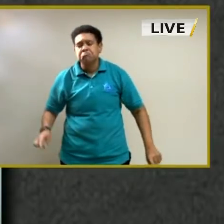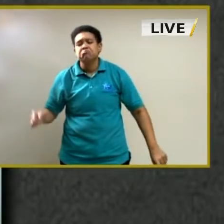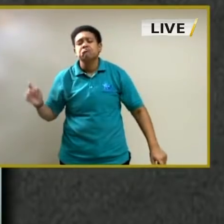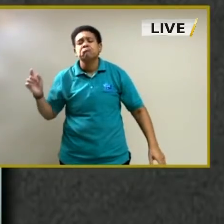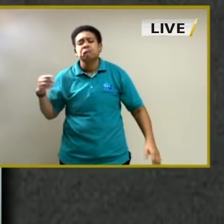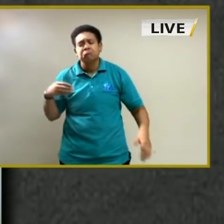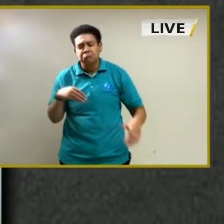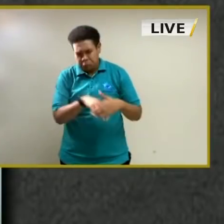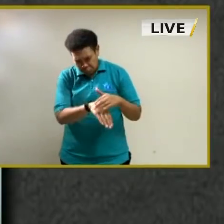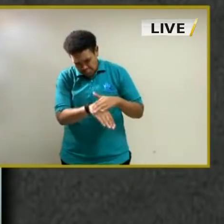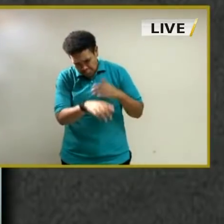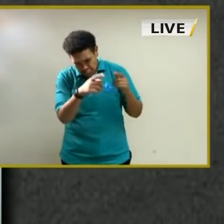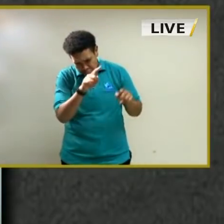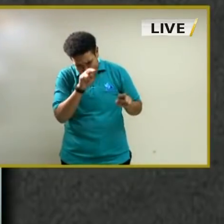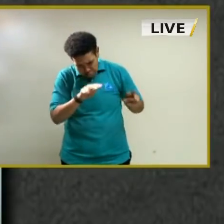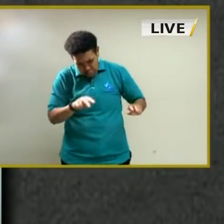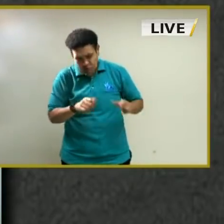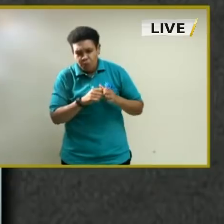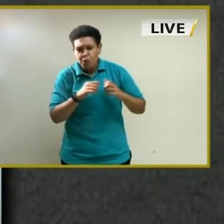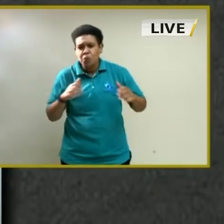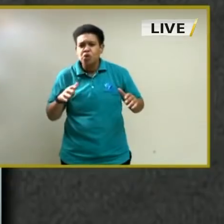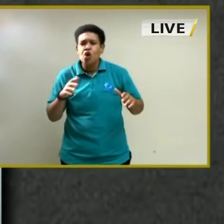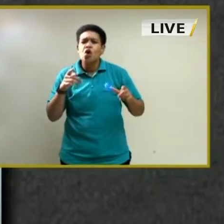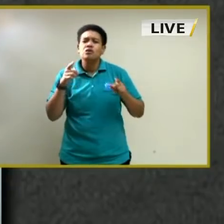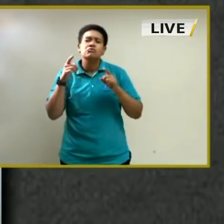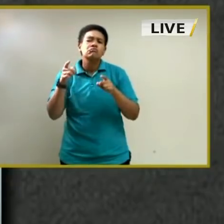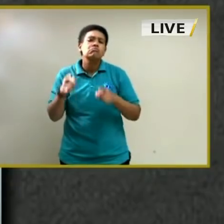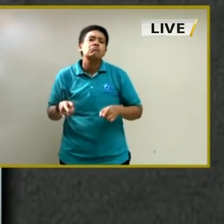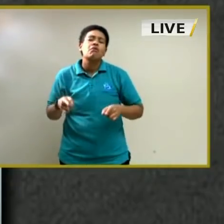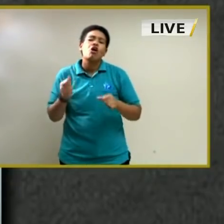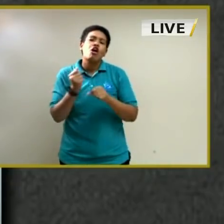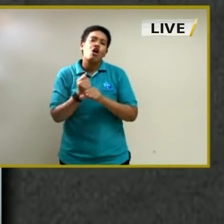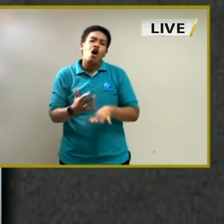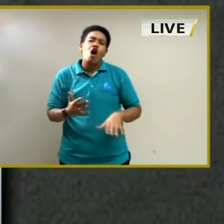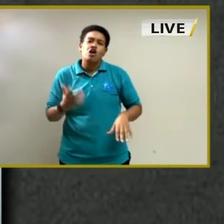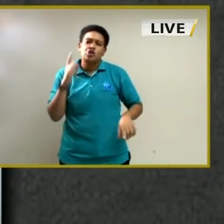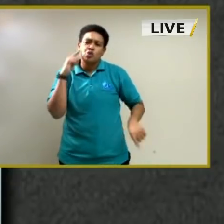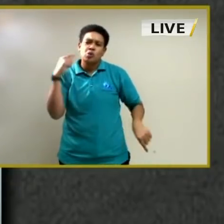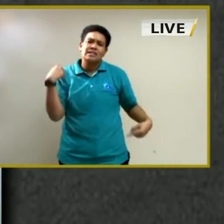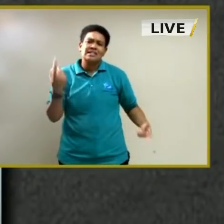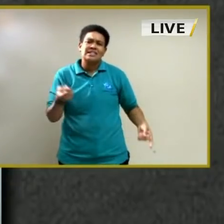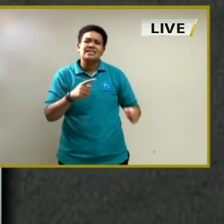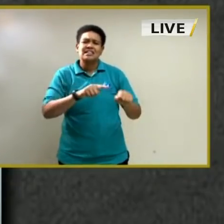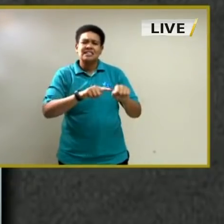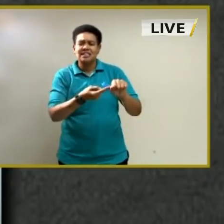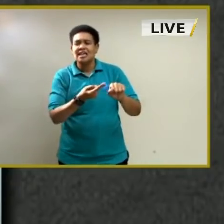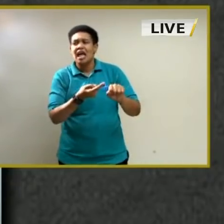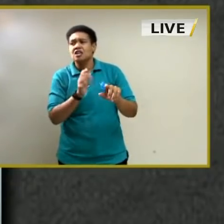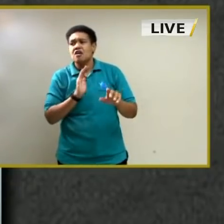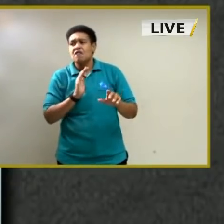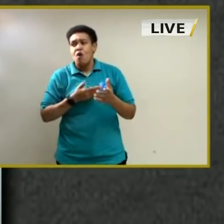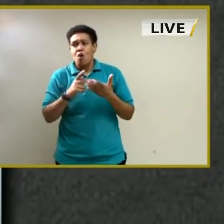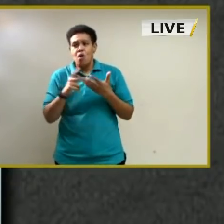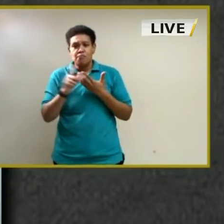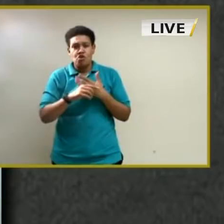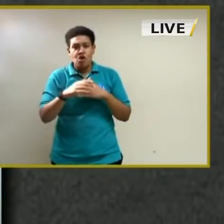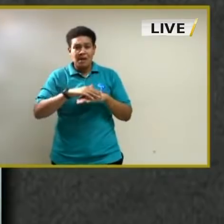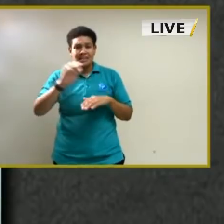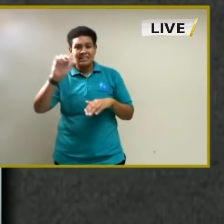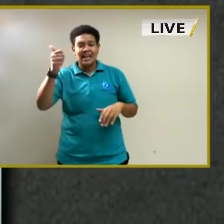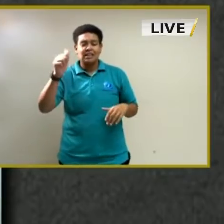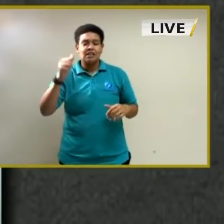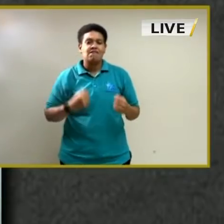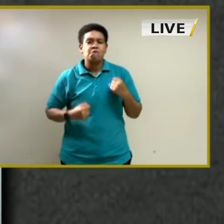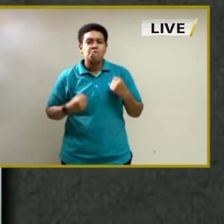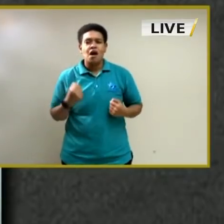in without ascribing causality. So since the beginning of our program on the 10th of